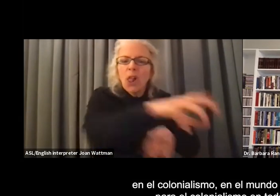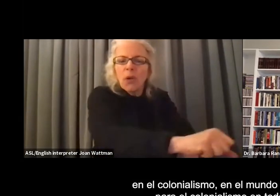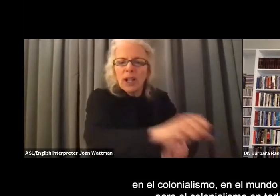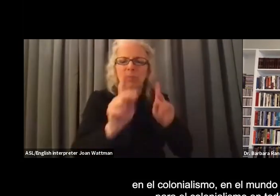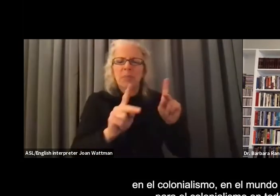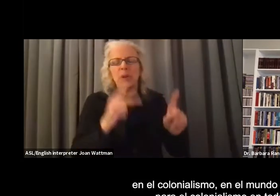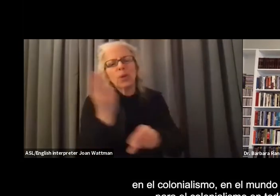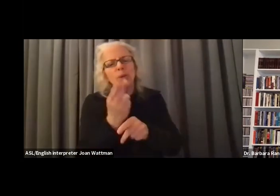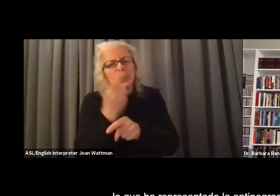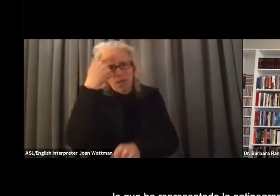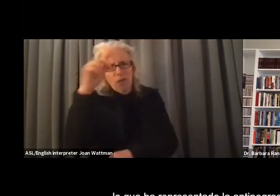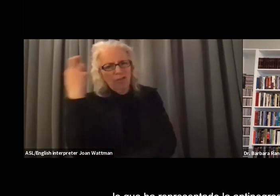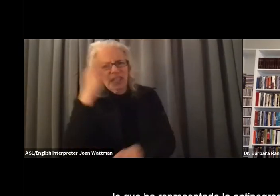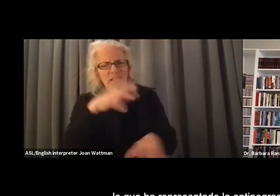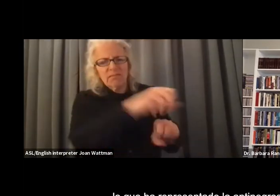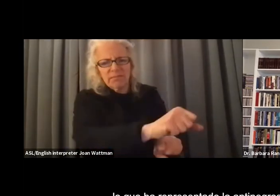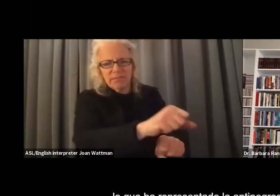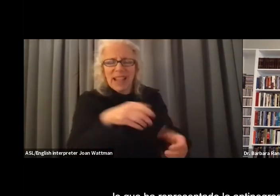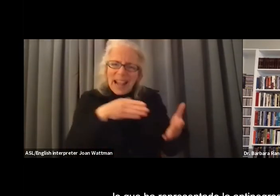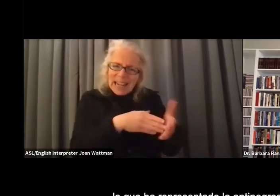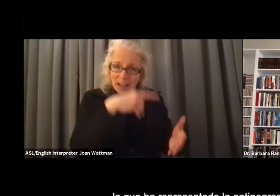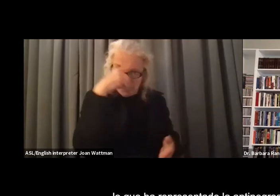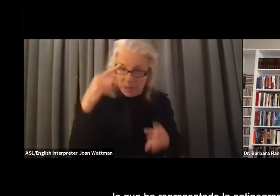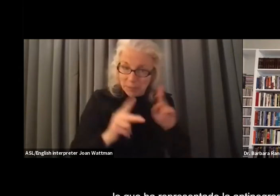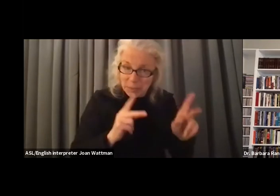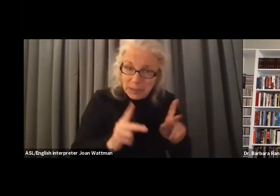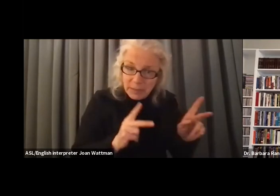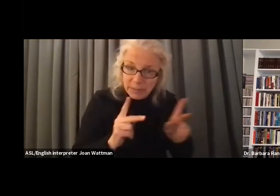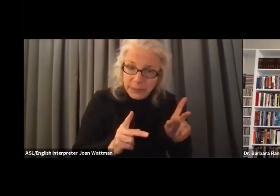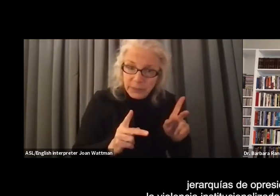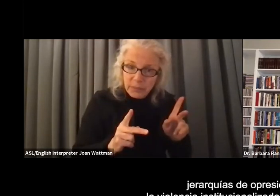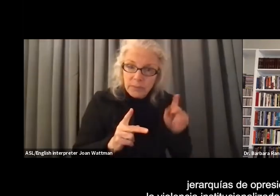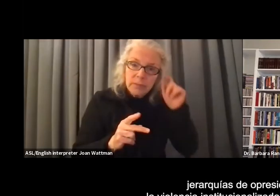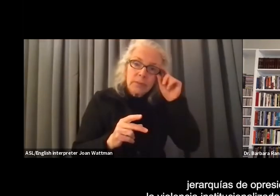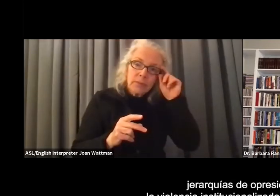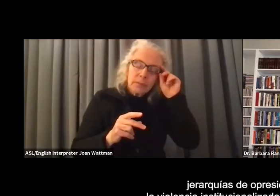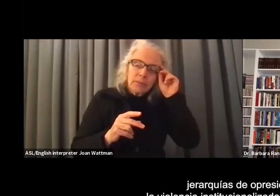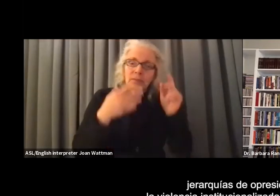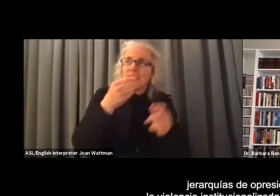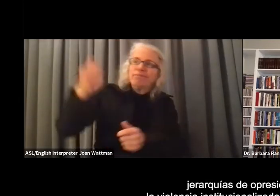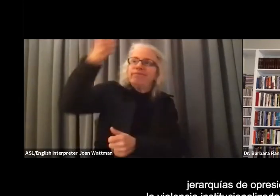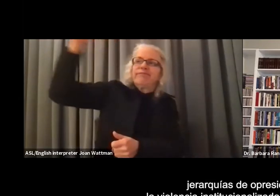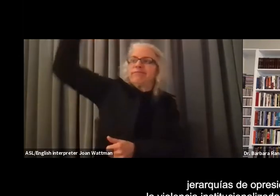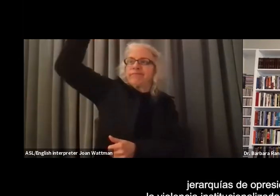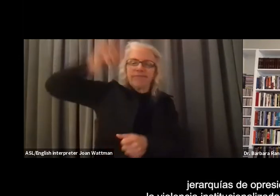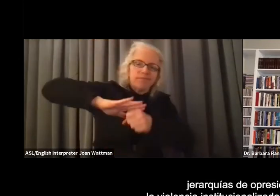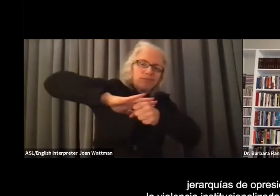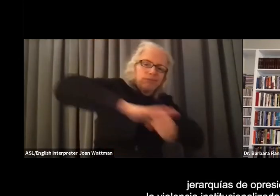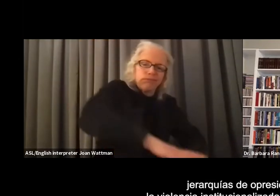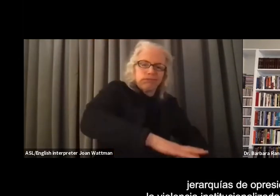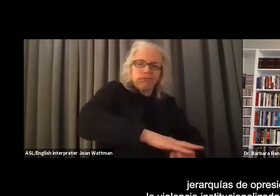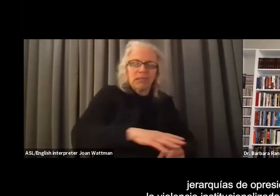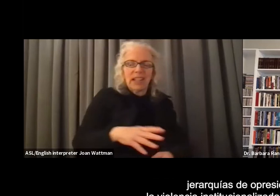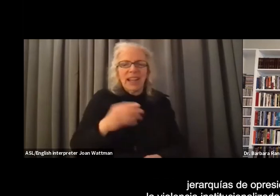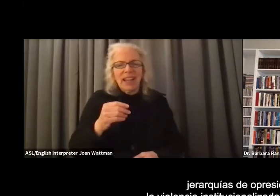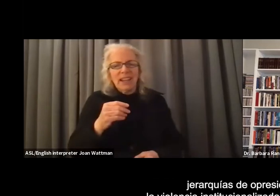colonialism throughout the world, what anti-Blackness has represented in terms of hierarchies of oppression and institutionalized